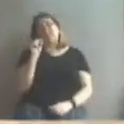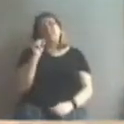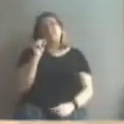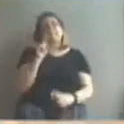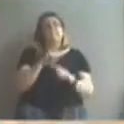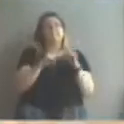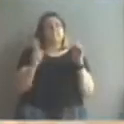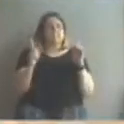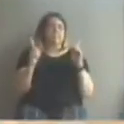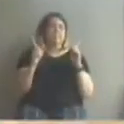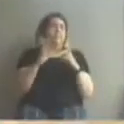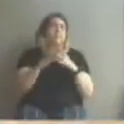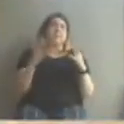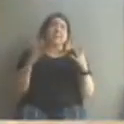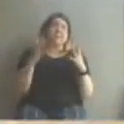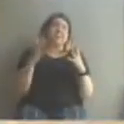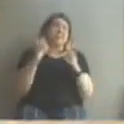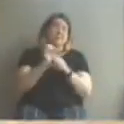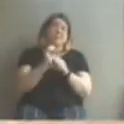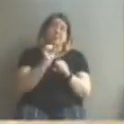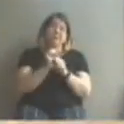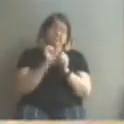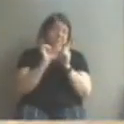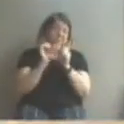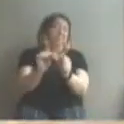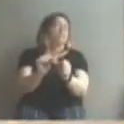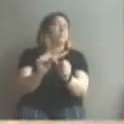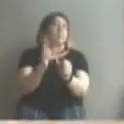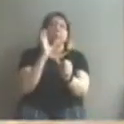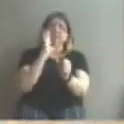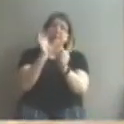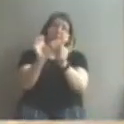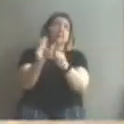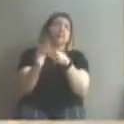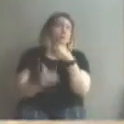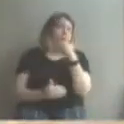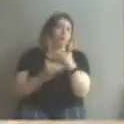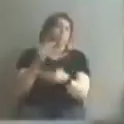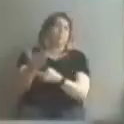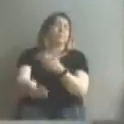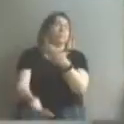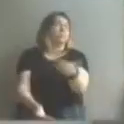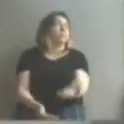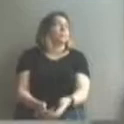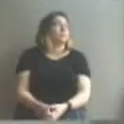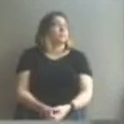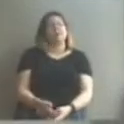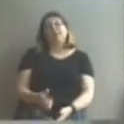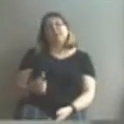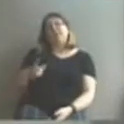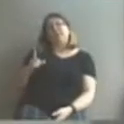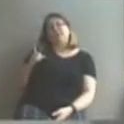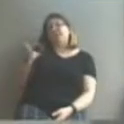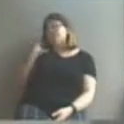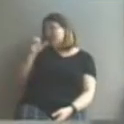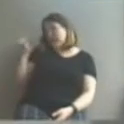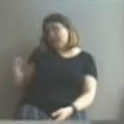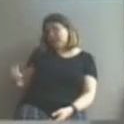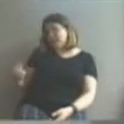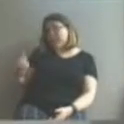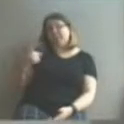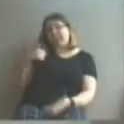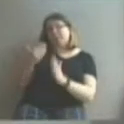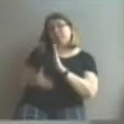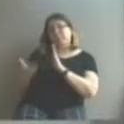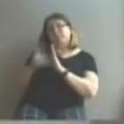know, there's a lot to do. Yeah. So we'll just continue to move forward. Well, you won't be alone in being a broken record. I mean, I'm going to be a broken record with